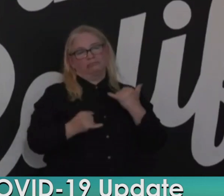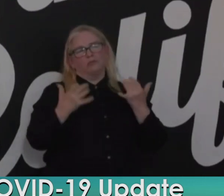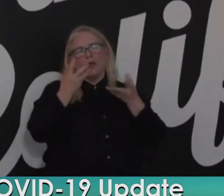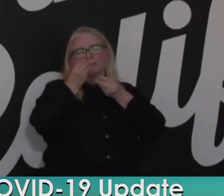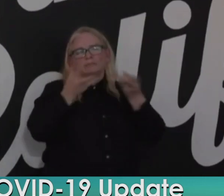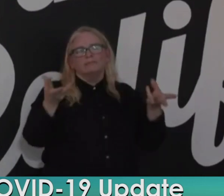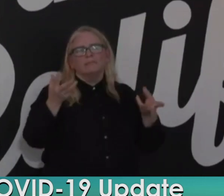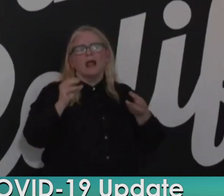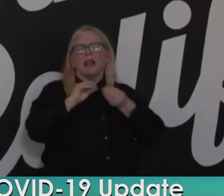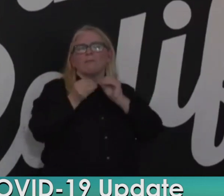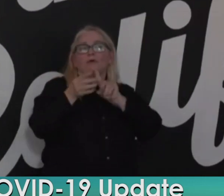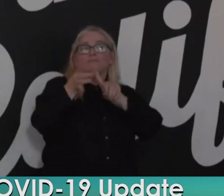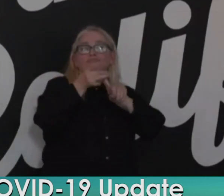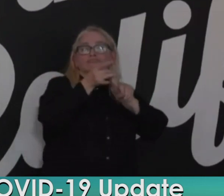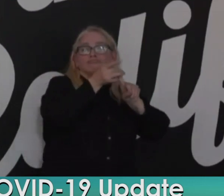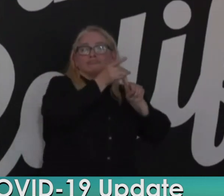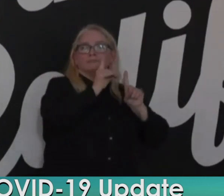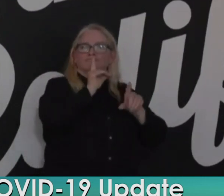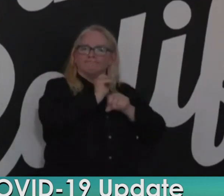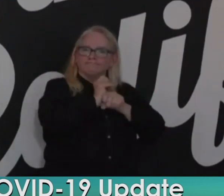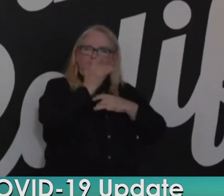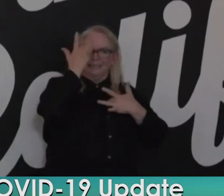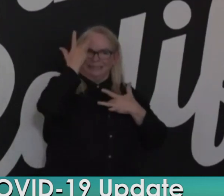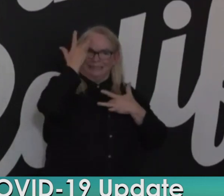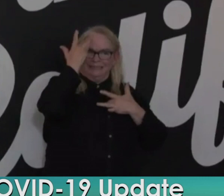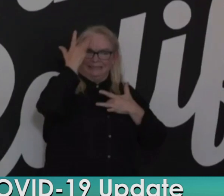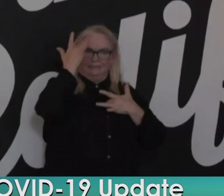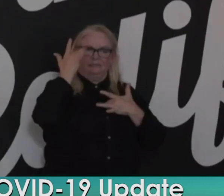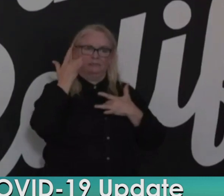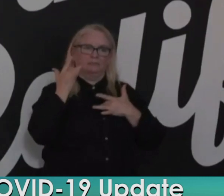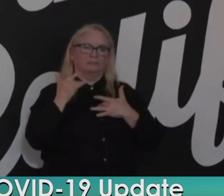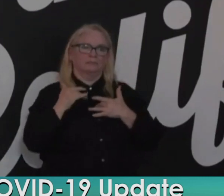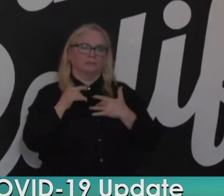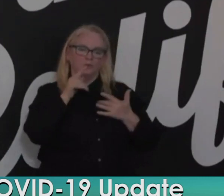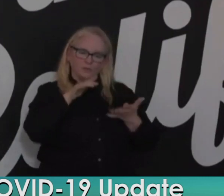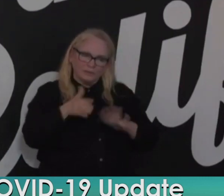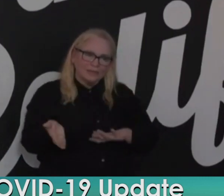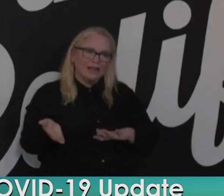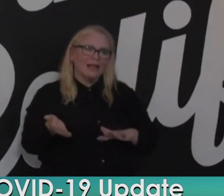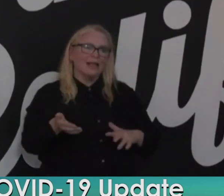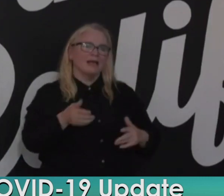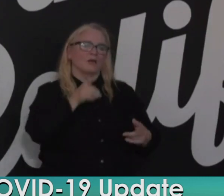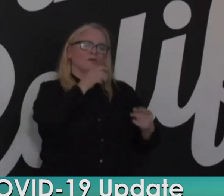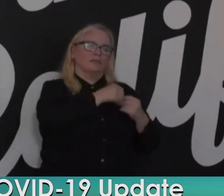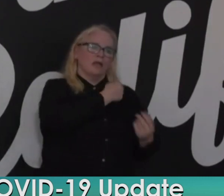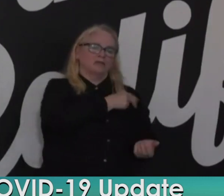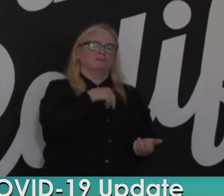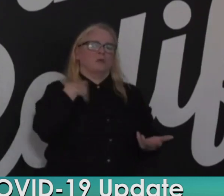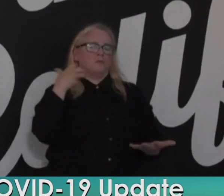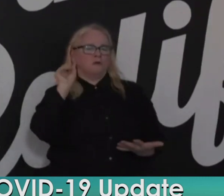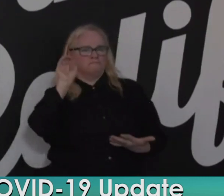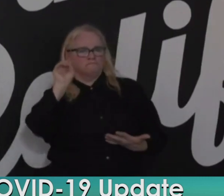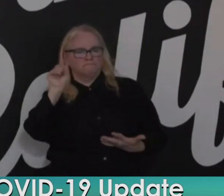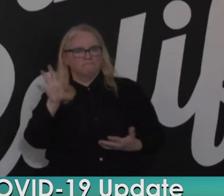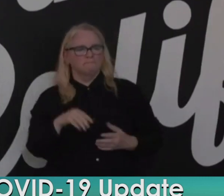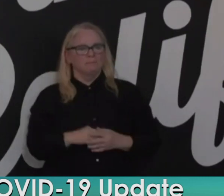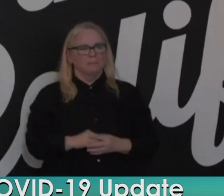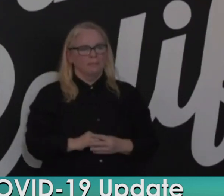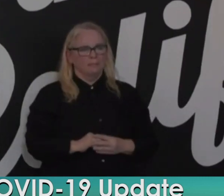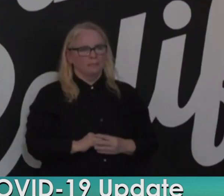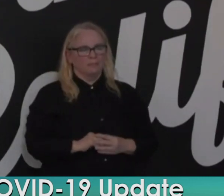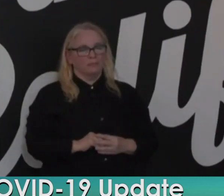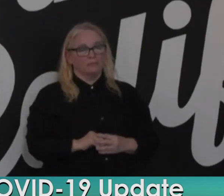in the state of California, total number of lives lost, hospitalizations, and ICUs. In terms of the total number of new positives,